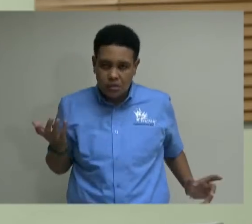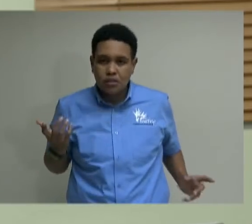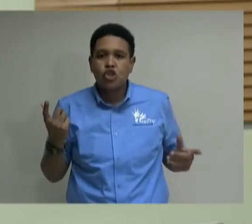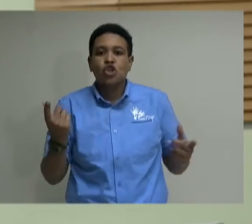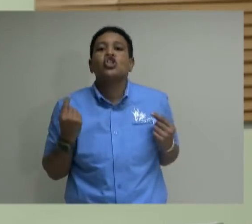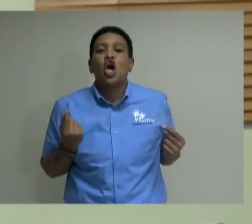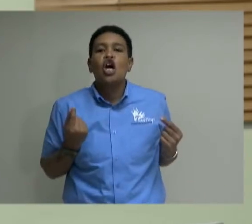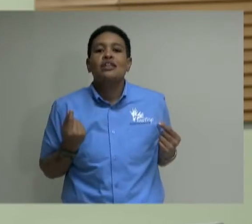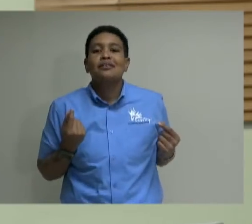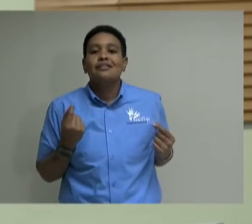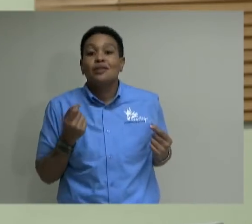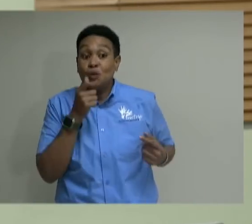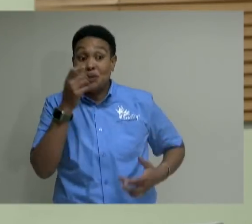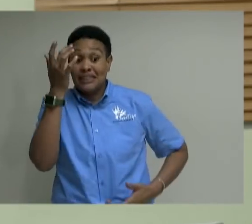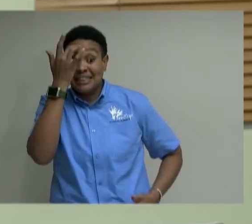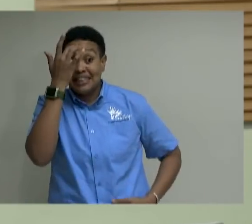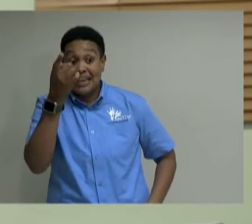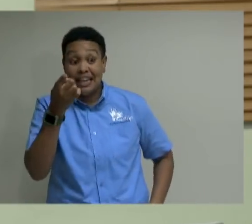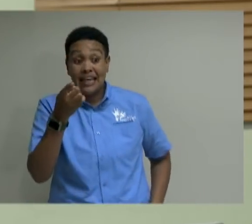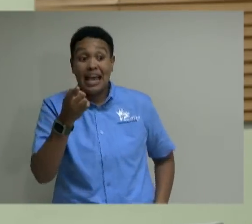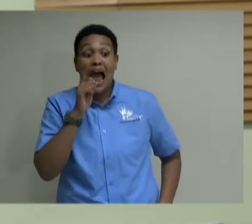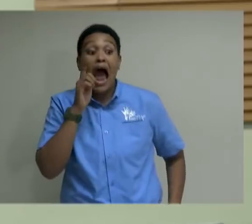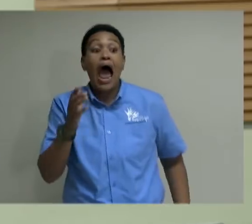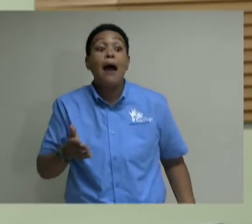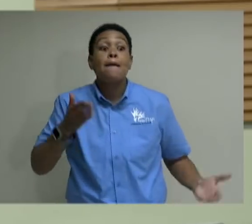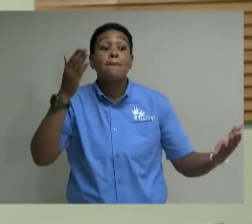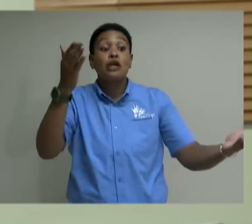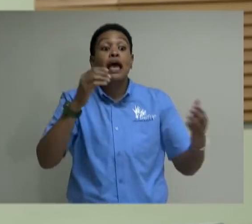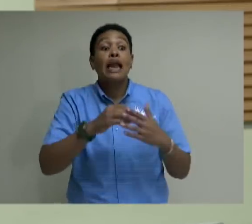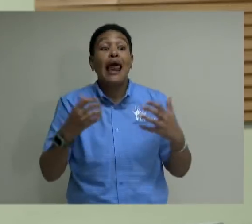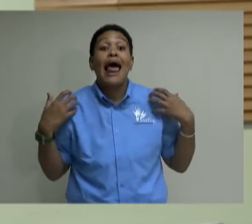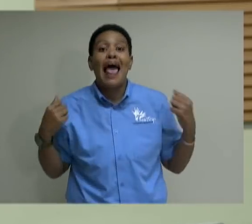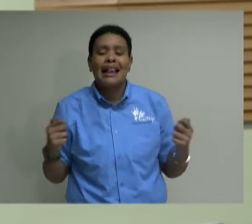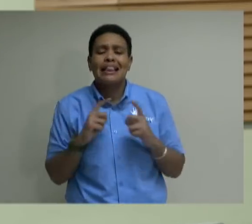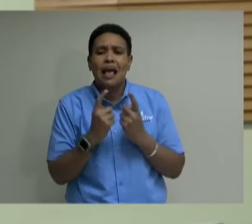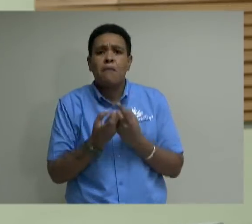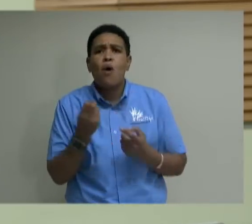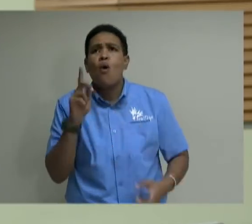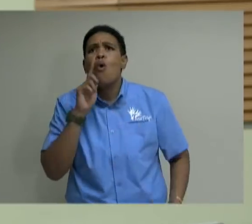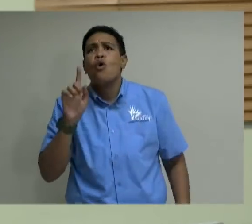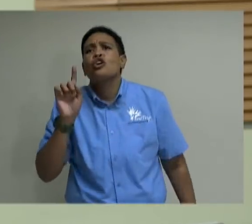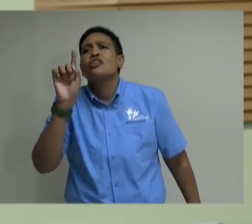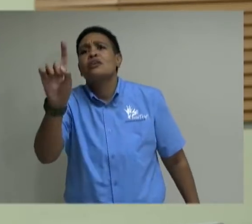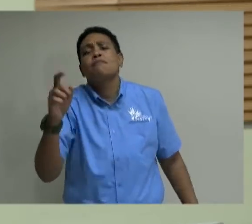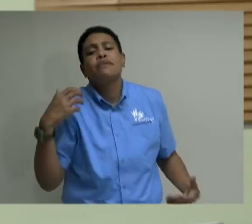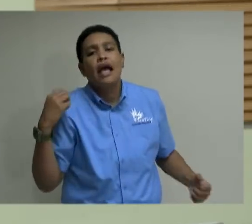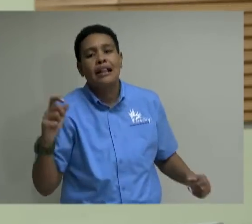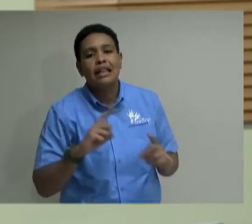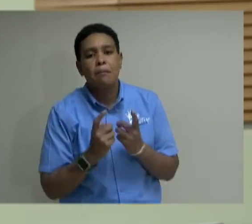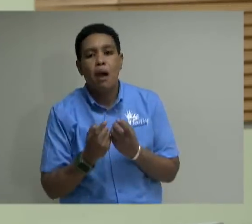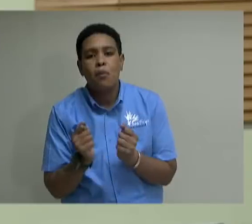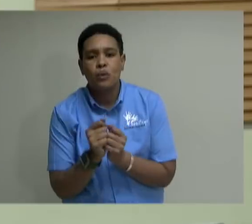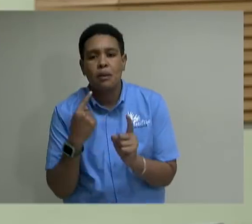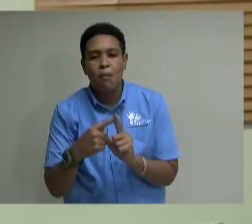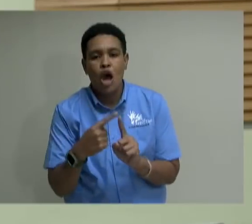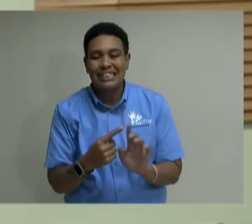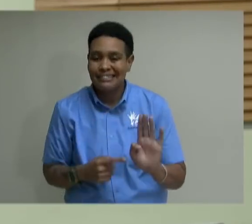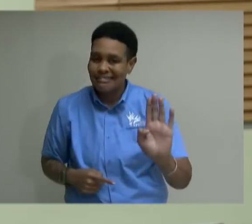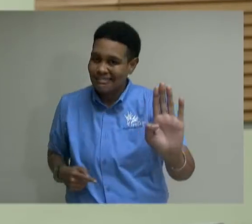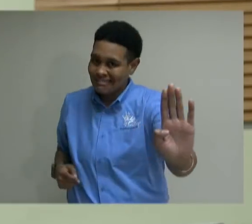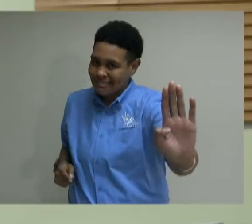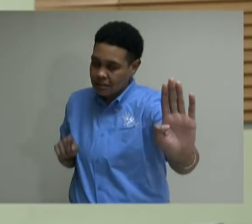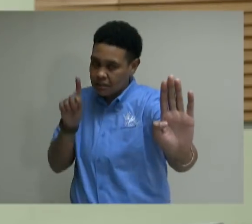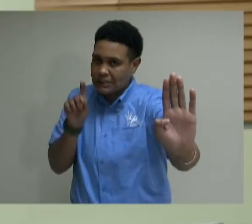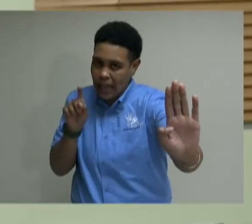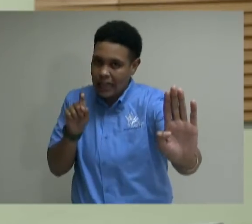done, and then present at the health department or to the health department with a positive test.